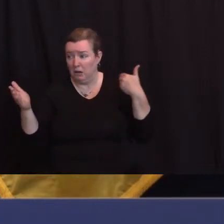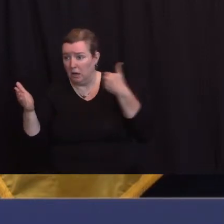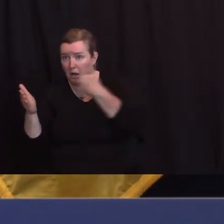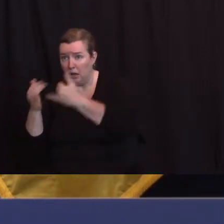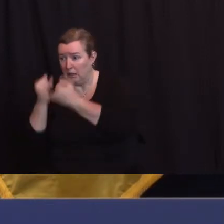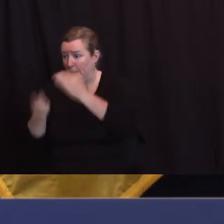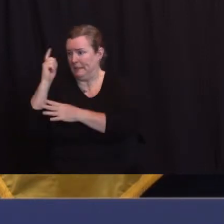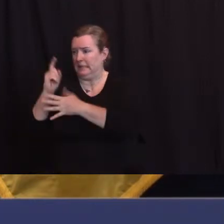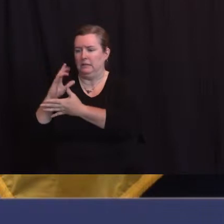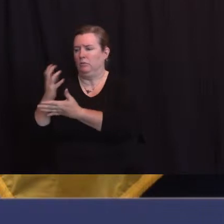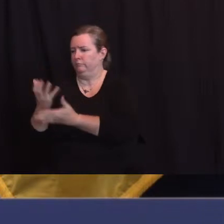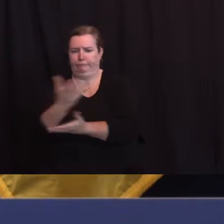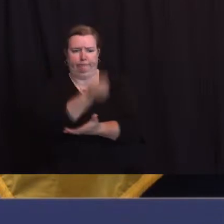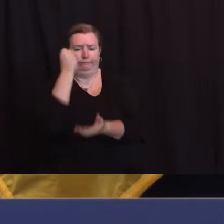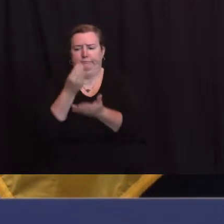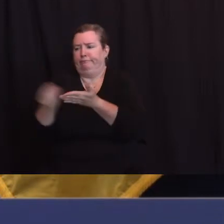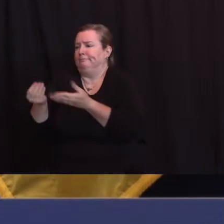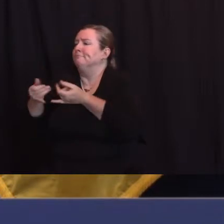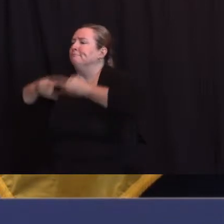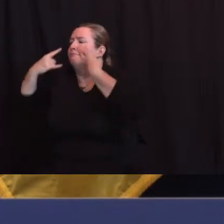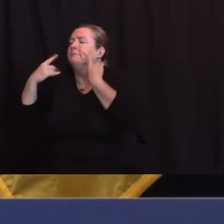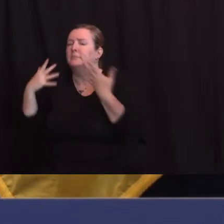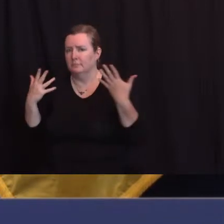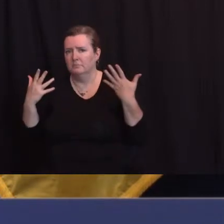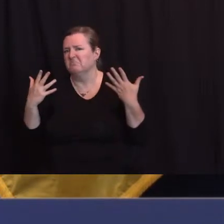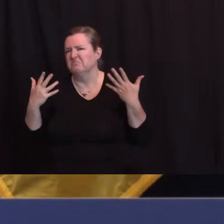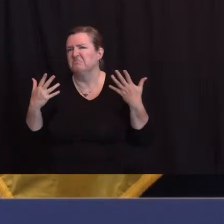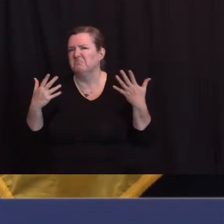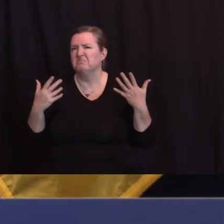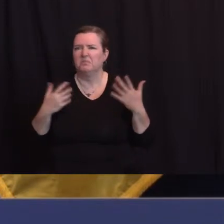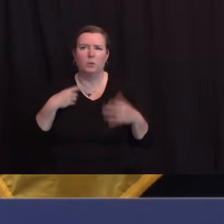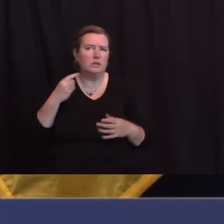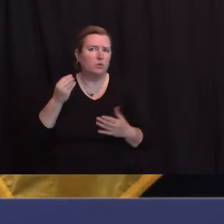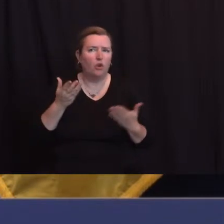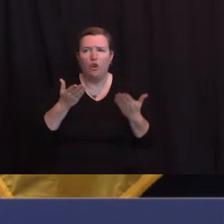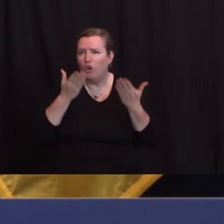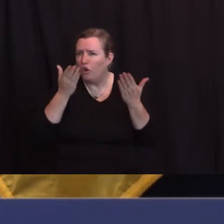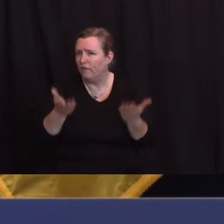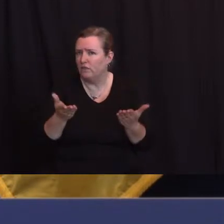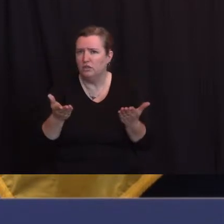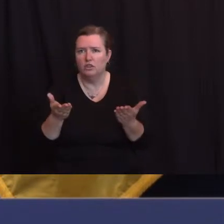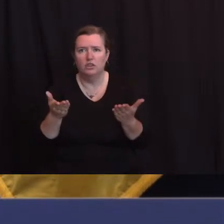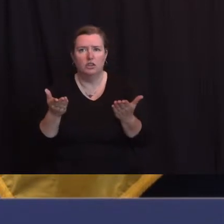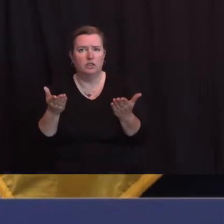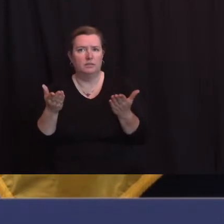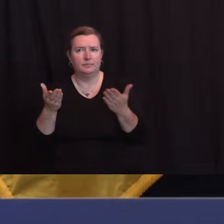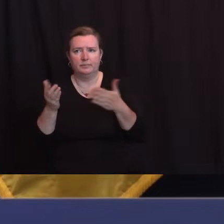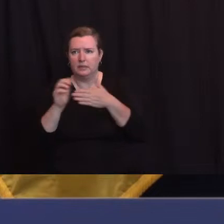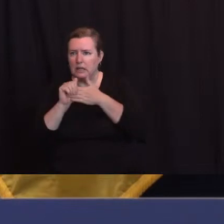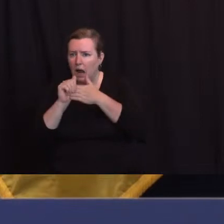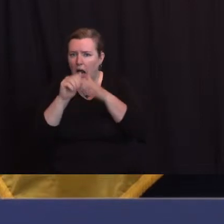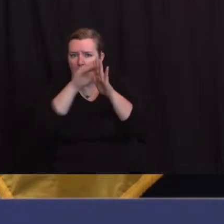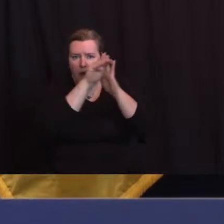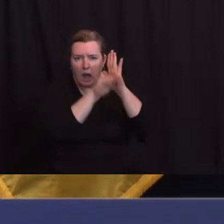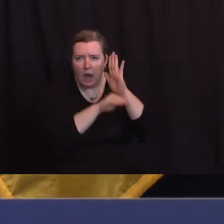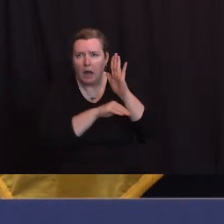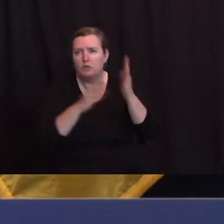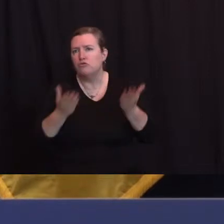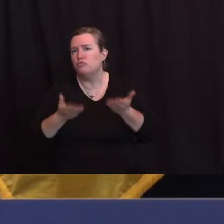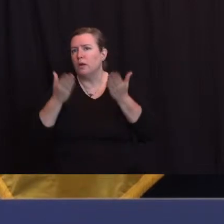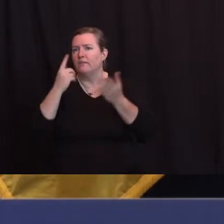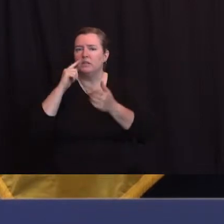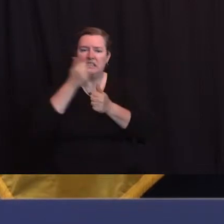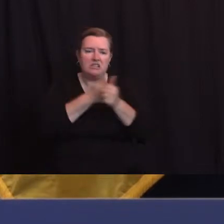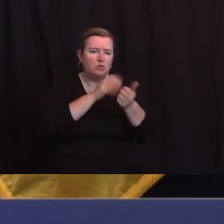remind folks that we've given recommendations, and we've allowed districts at the district level to make decisions that they